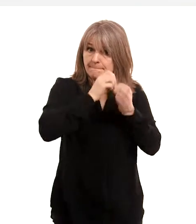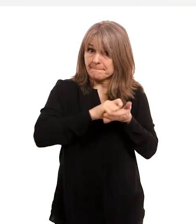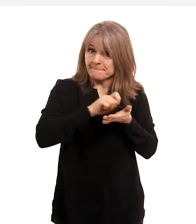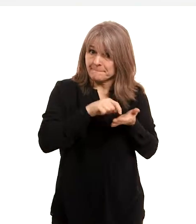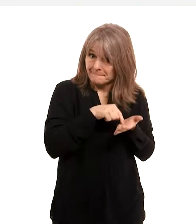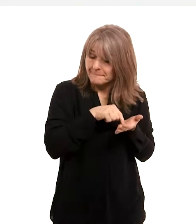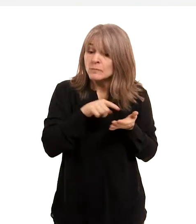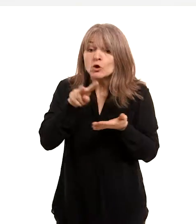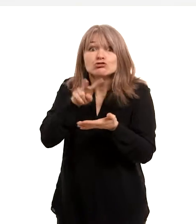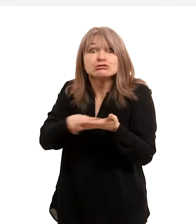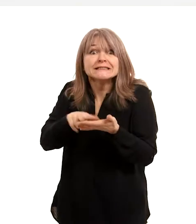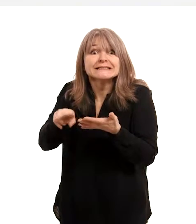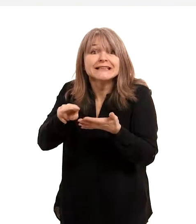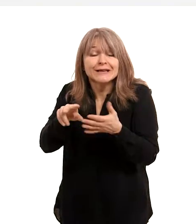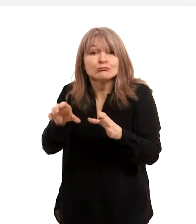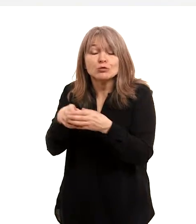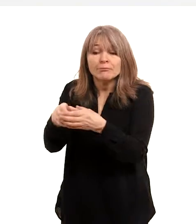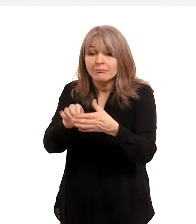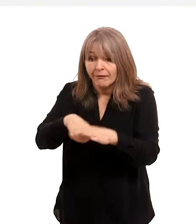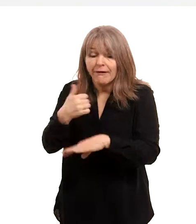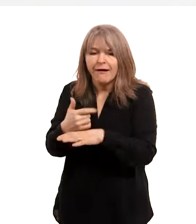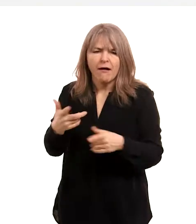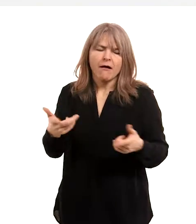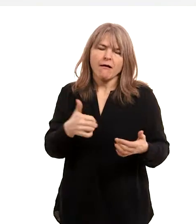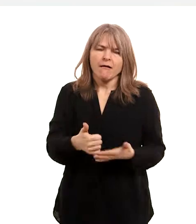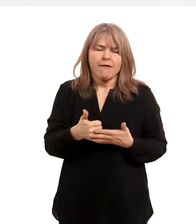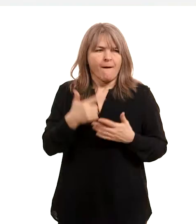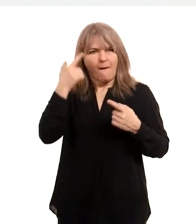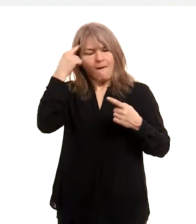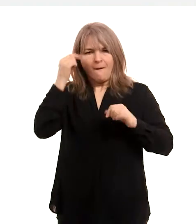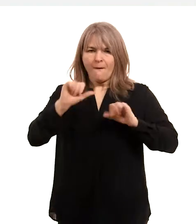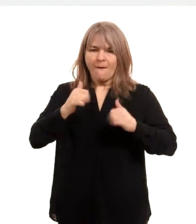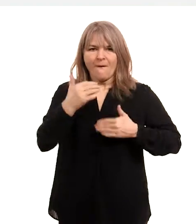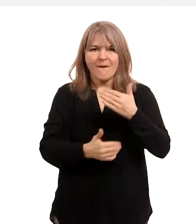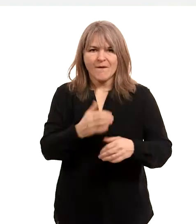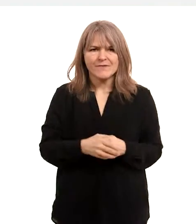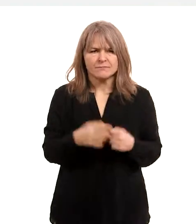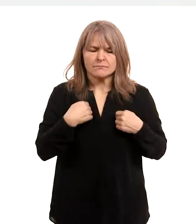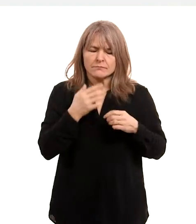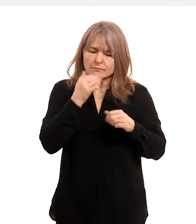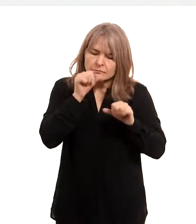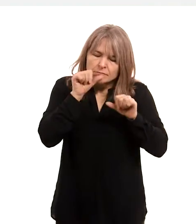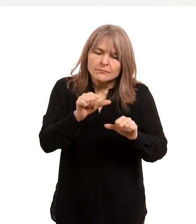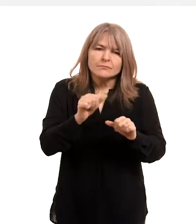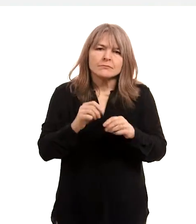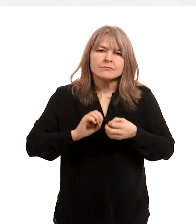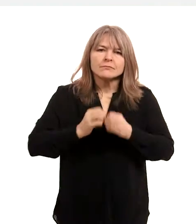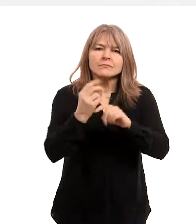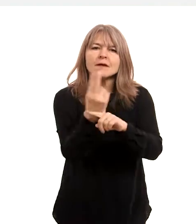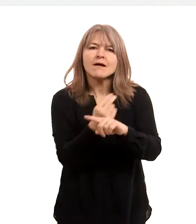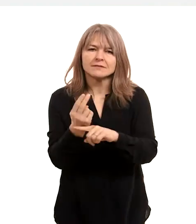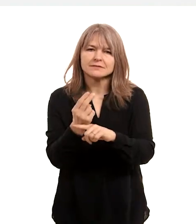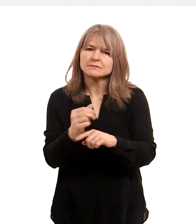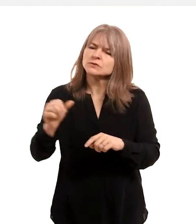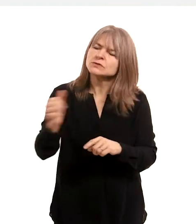think. My passion is for the arts, creative arts. We should all have the chance for creativity, and